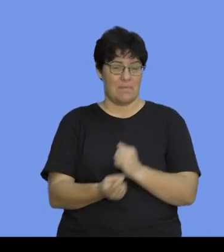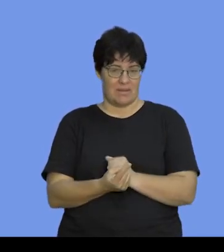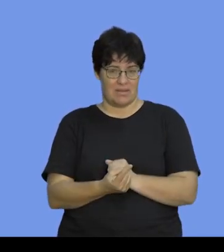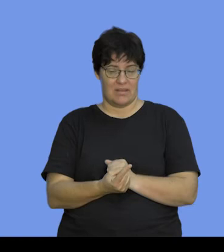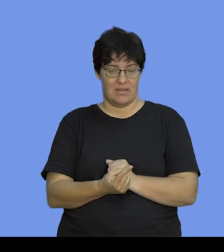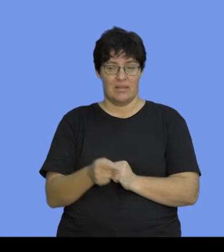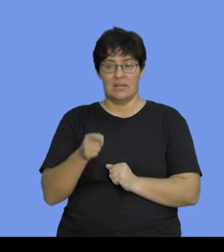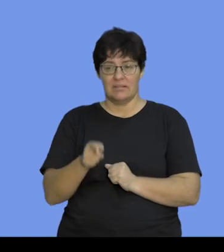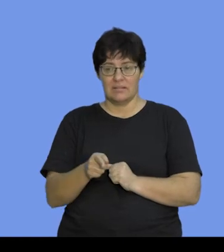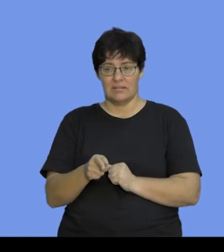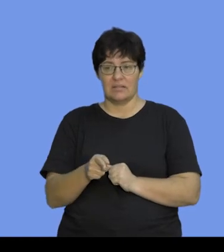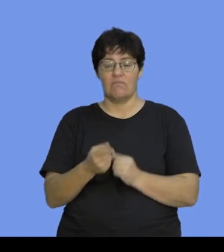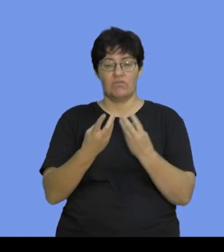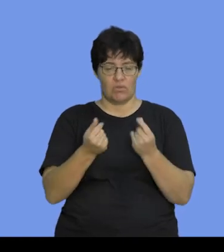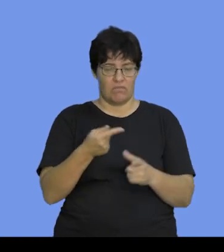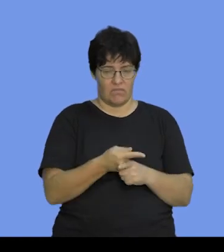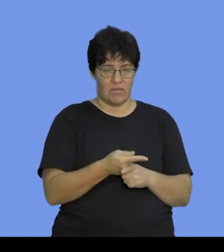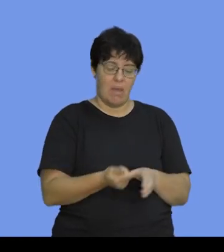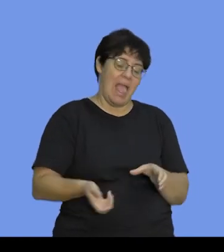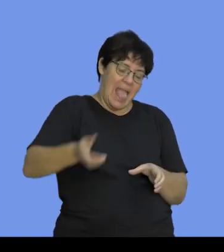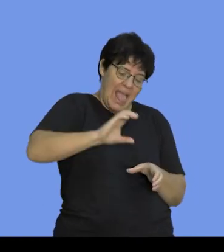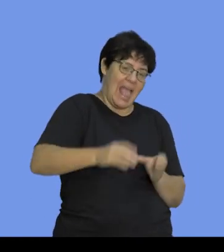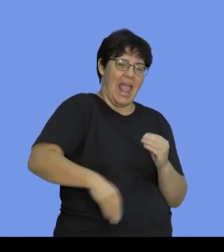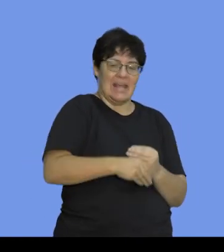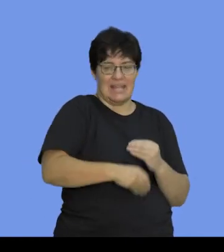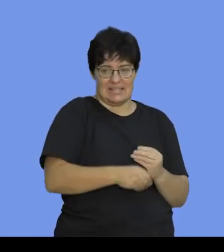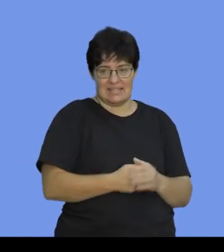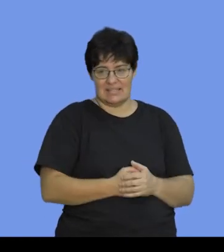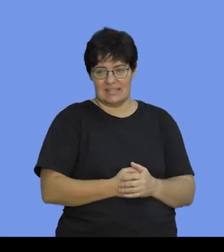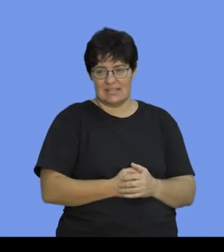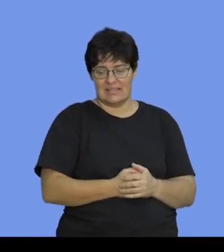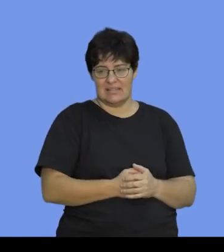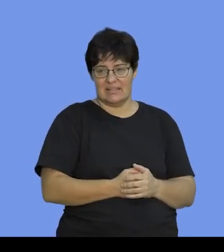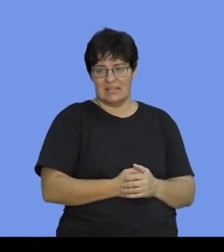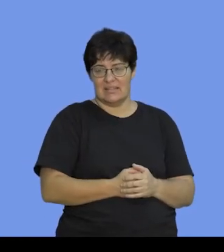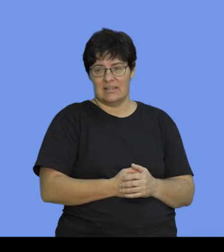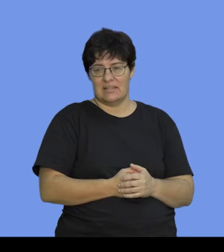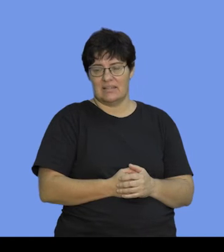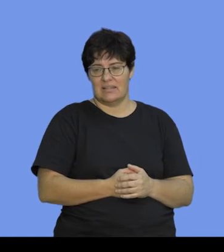the concentration of a solution when we keep adding more water? If we go back to our